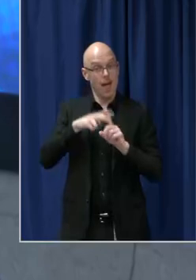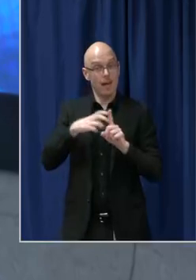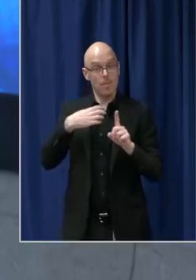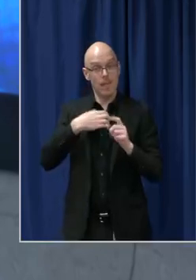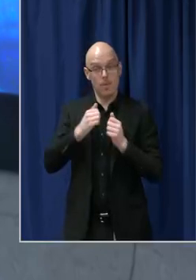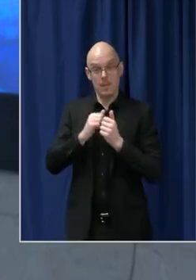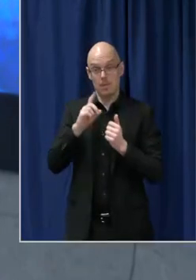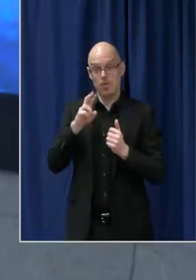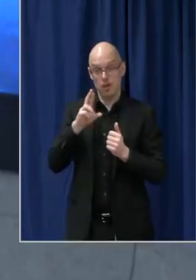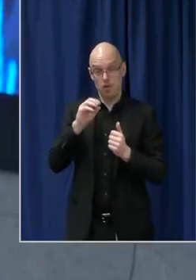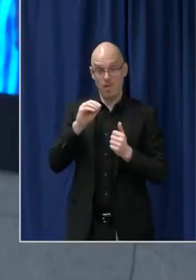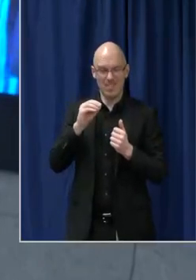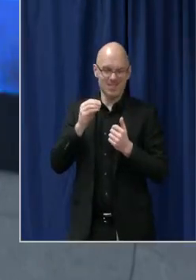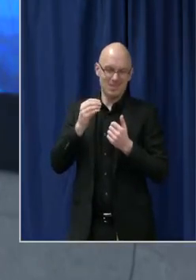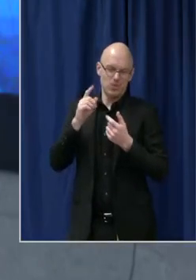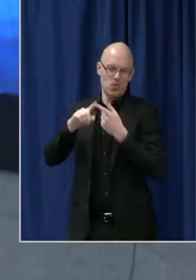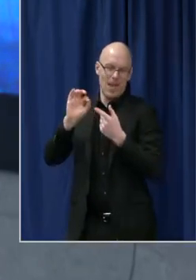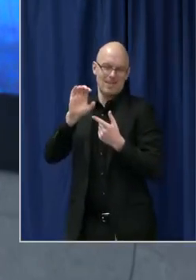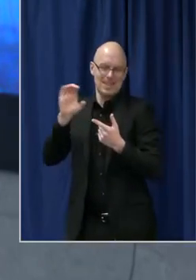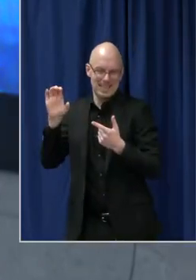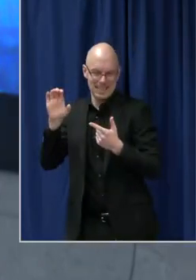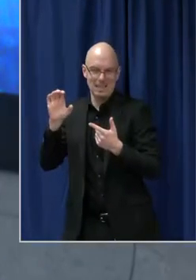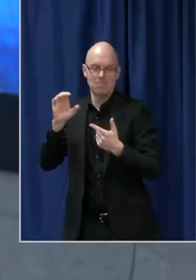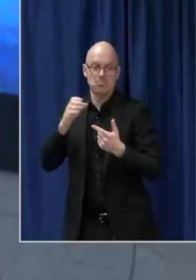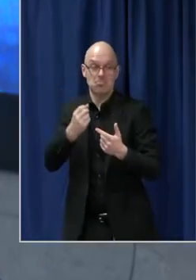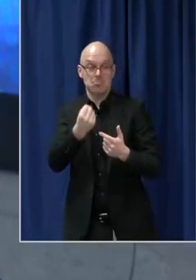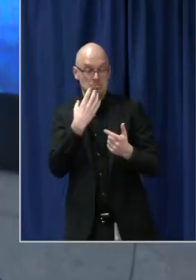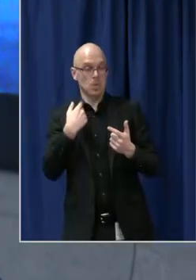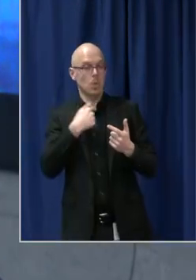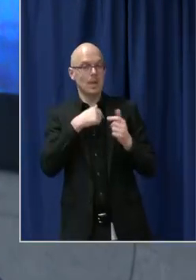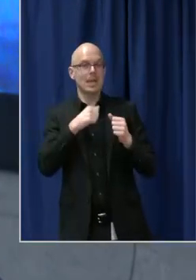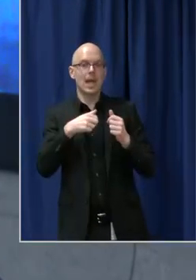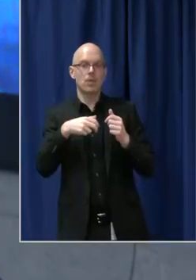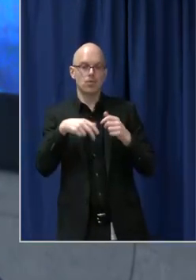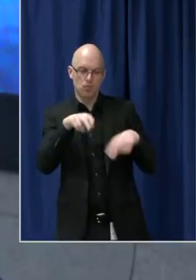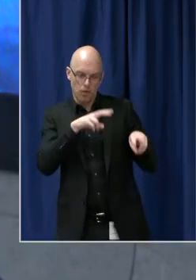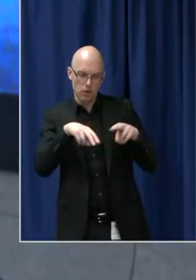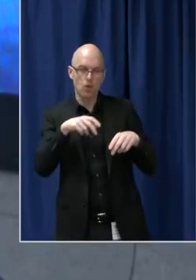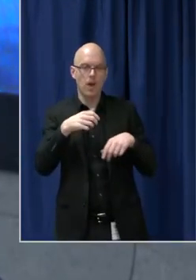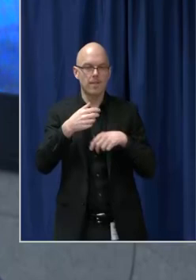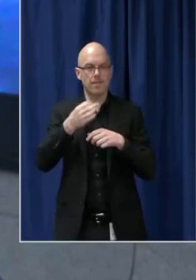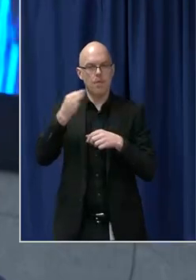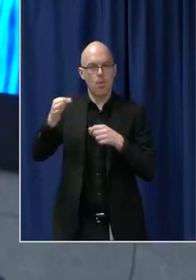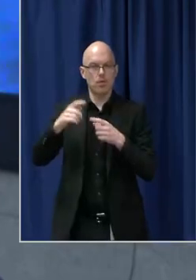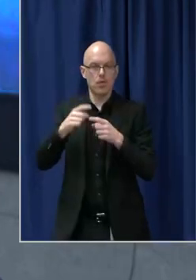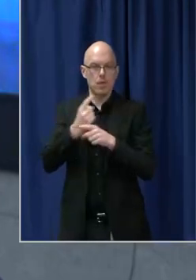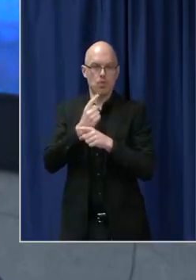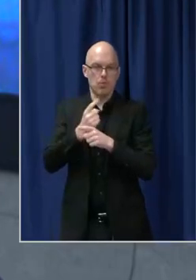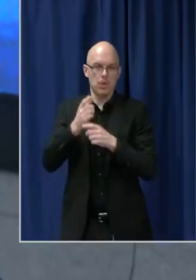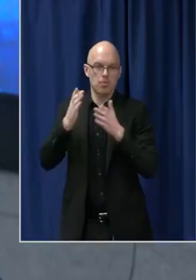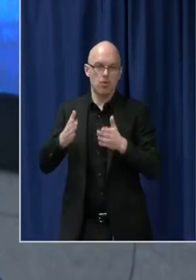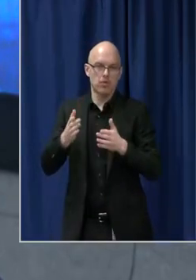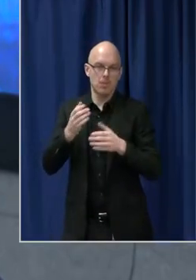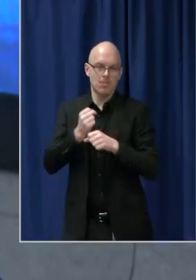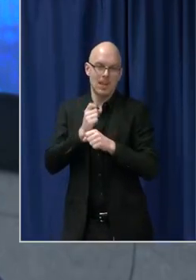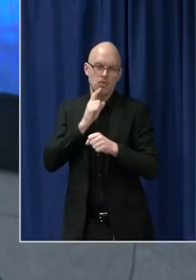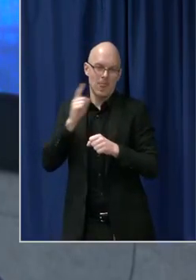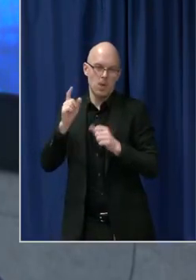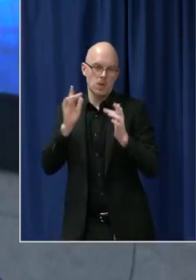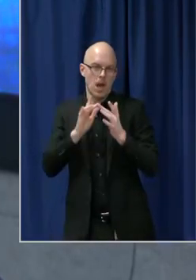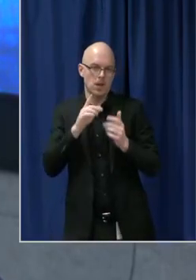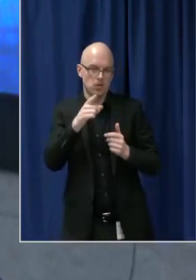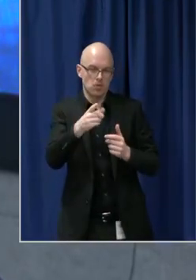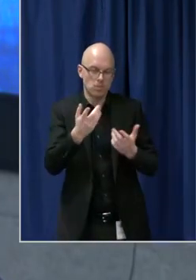through the FCC, we can review it and forward it to the appropriate person, or make sure you can contact the appropriate